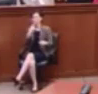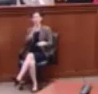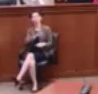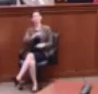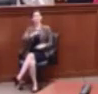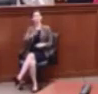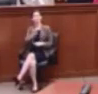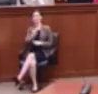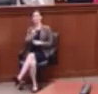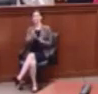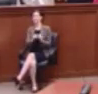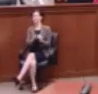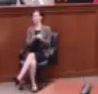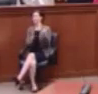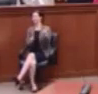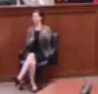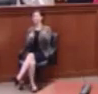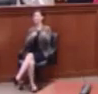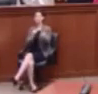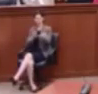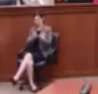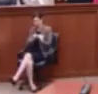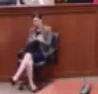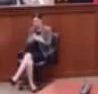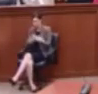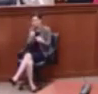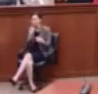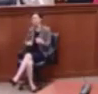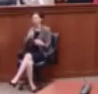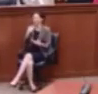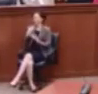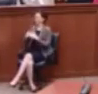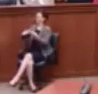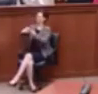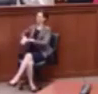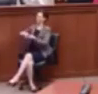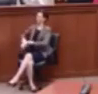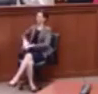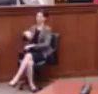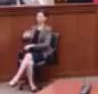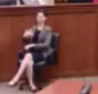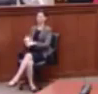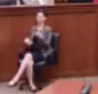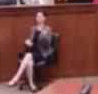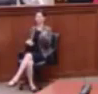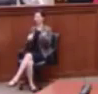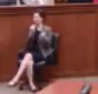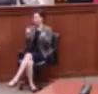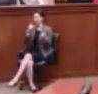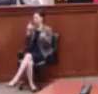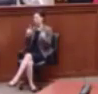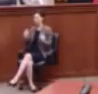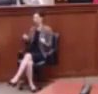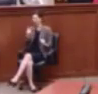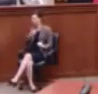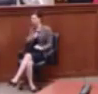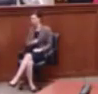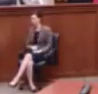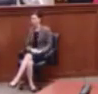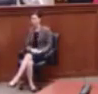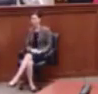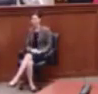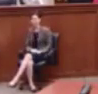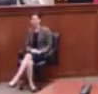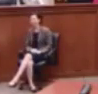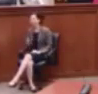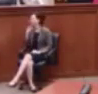meeting. If she's going to give comment, we're going to have really good transcription, I'll tell you that. So I don't think she'll be at the table today. That's